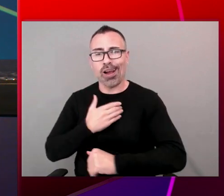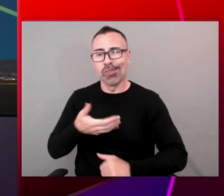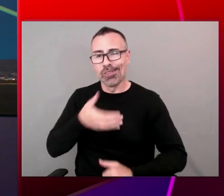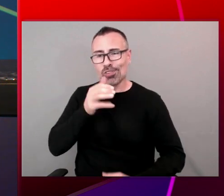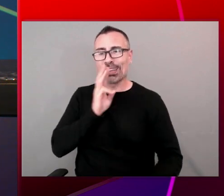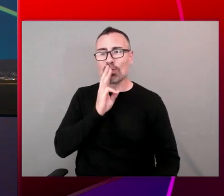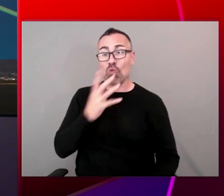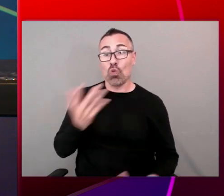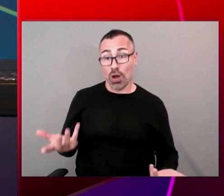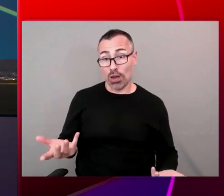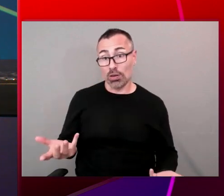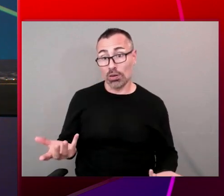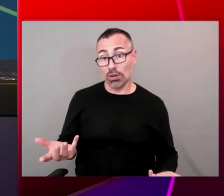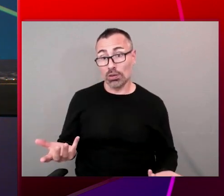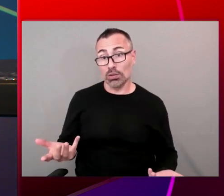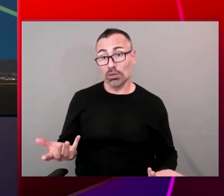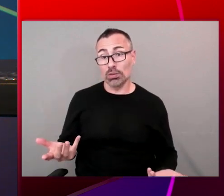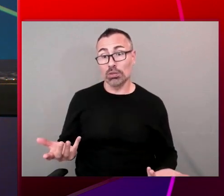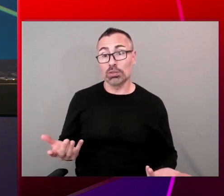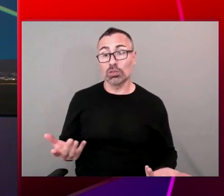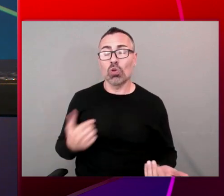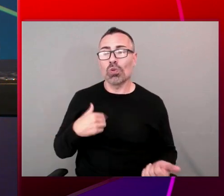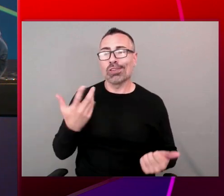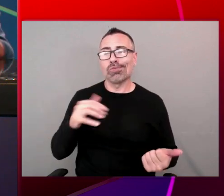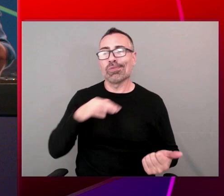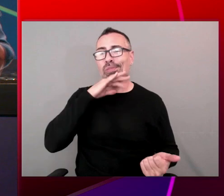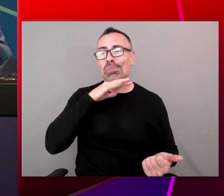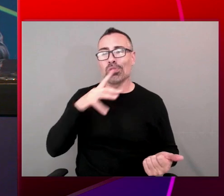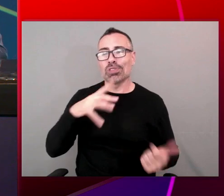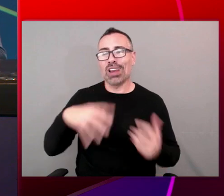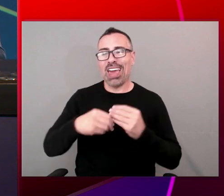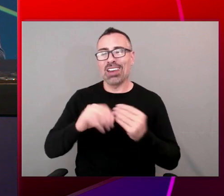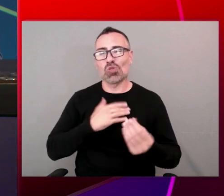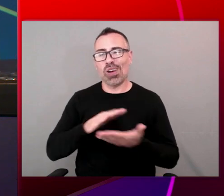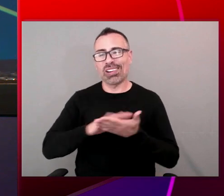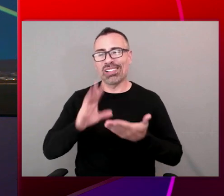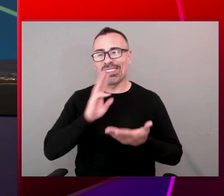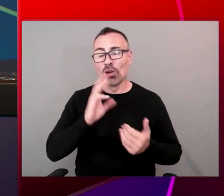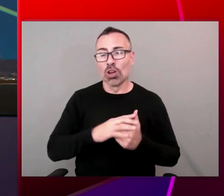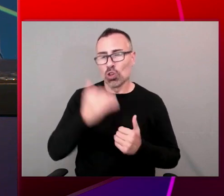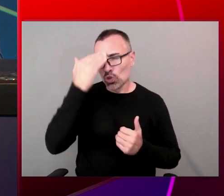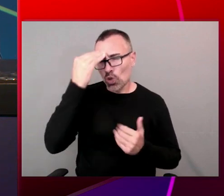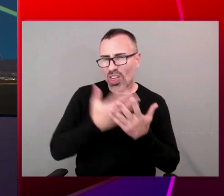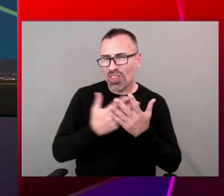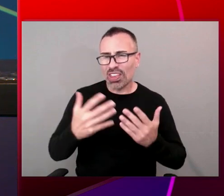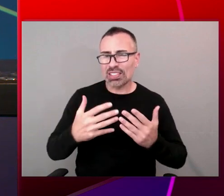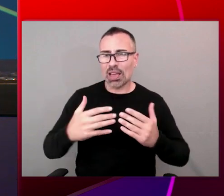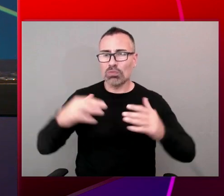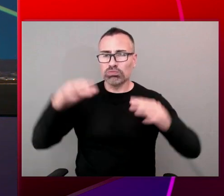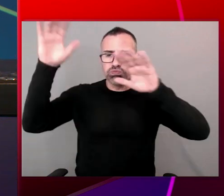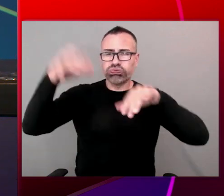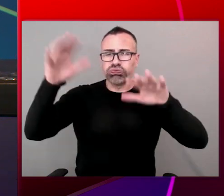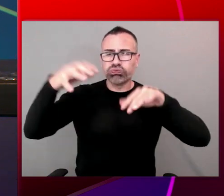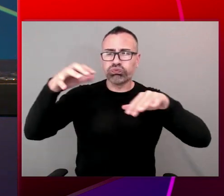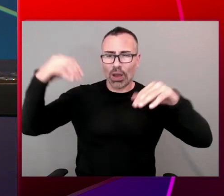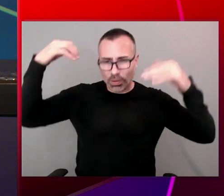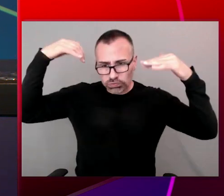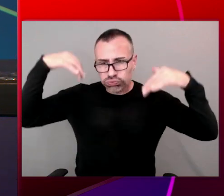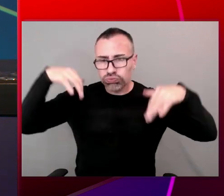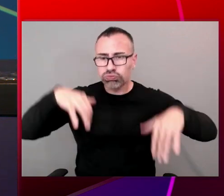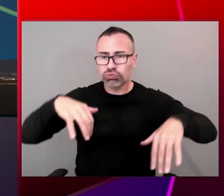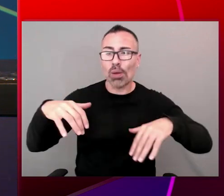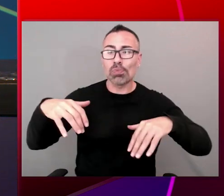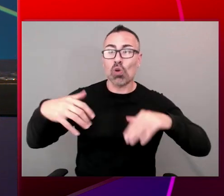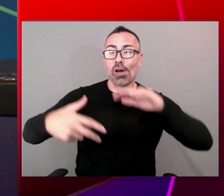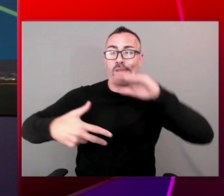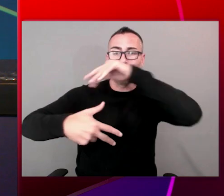water that picks up all the stuff that comes off our cars and settles in parking lots. Like that's actually a really big problem. We have very